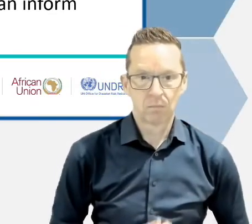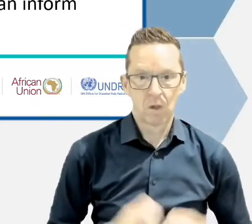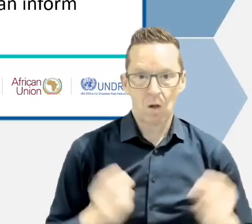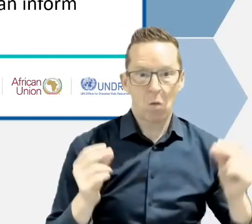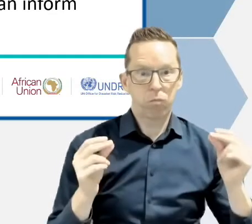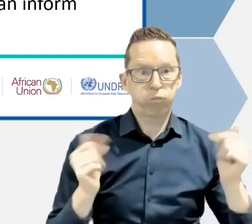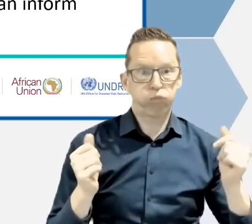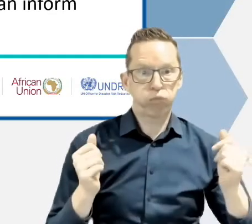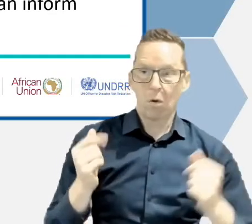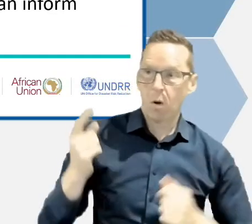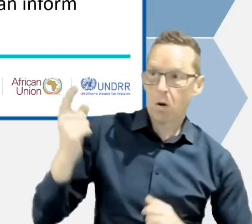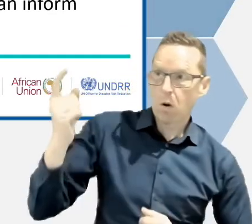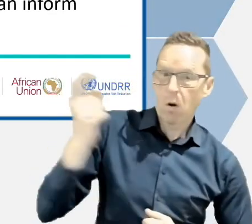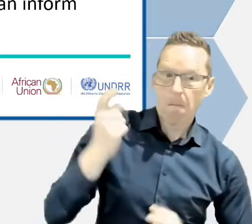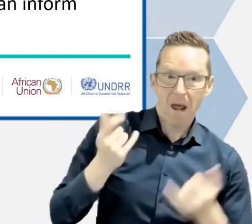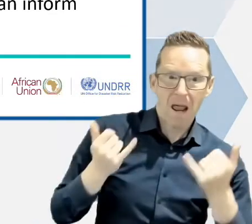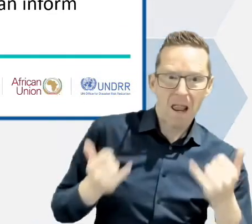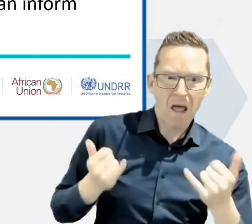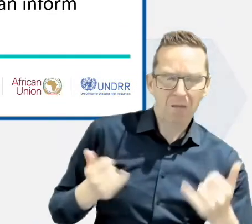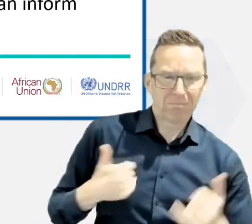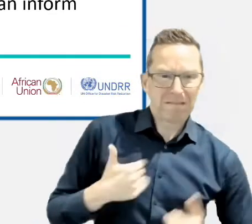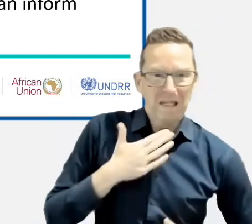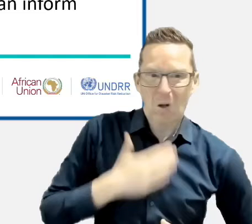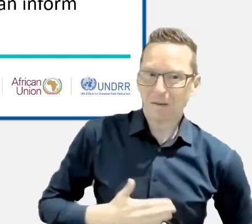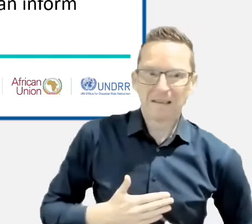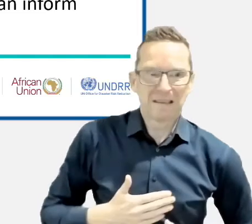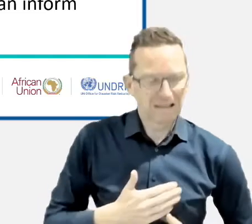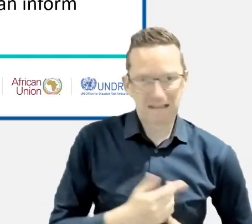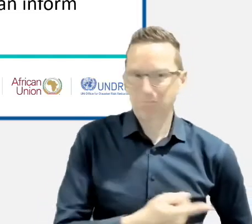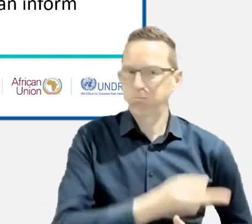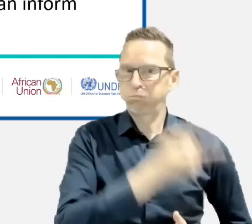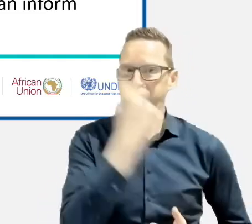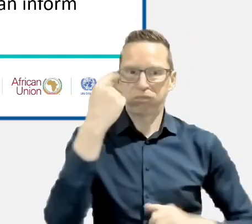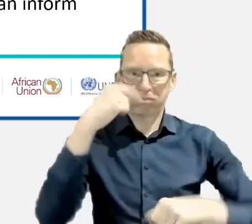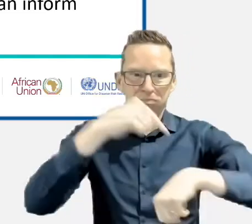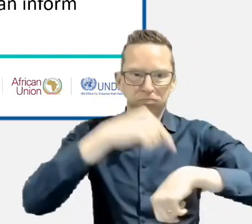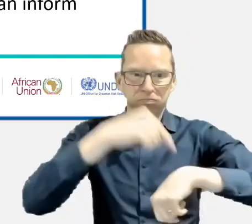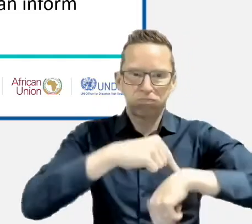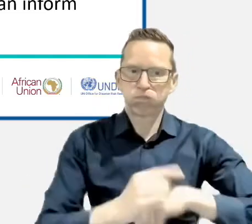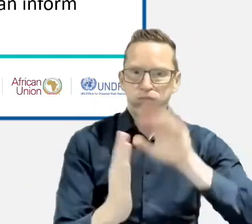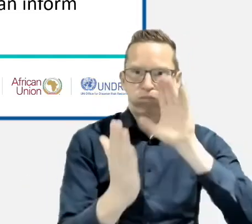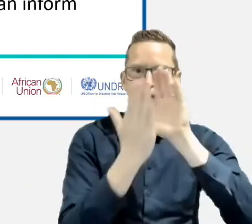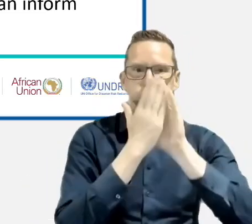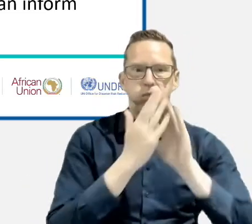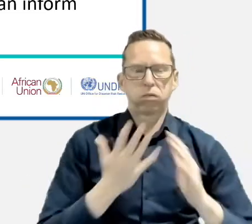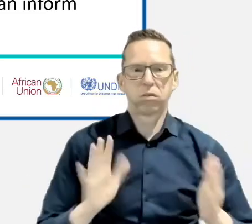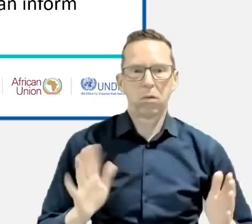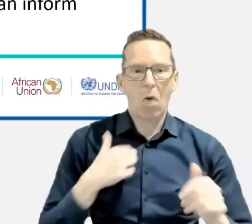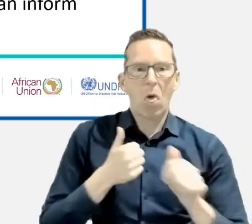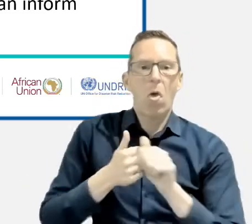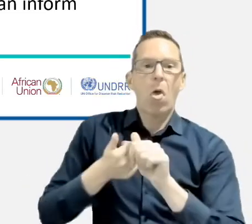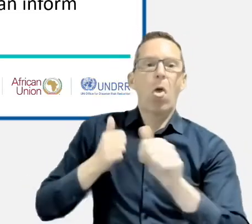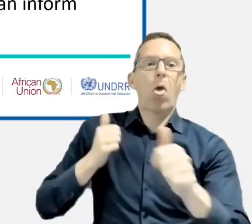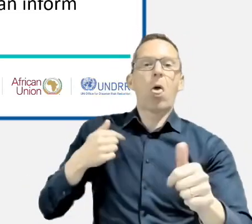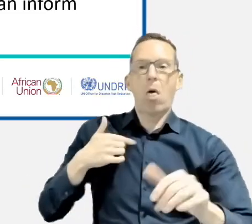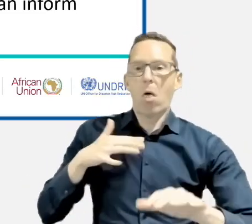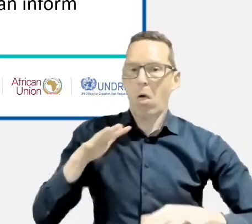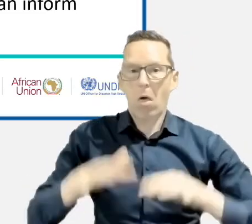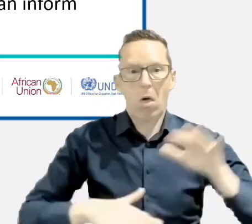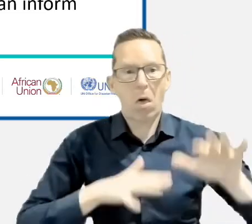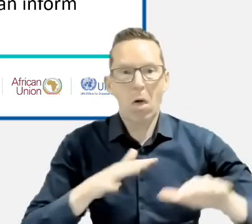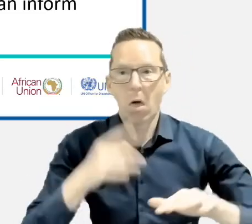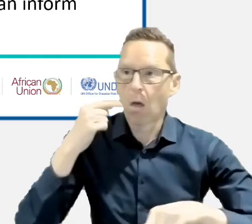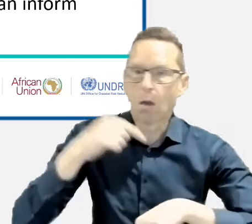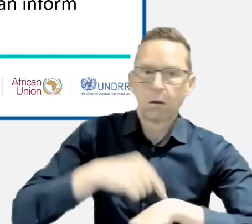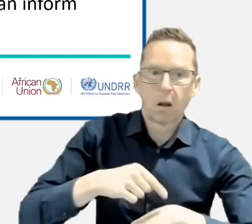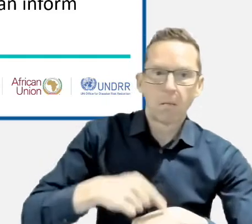for response. And when I say immediately usable, I mean a concrete product that we can take and insert as an